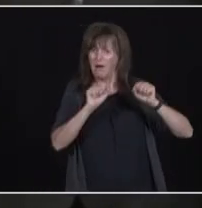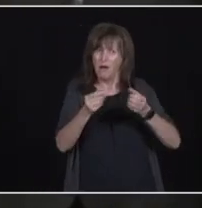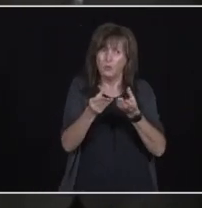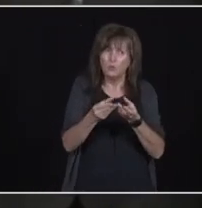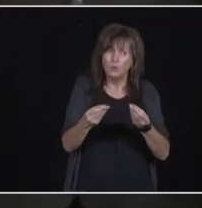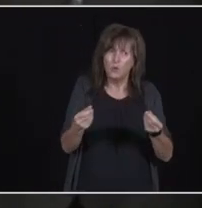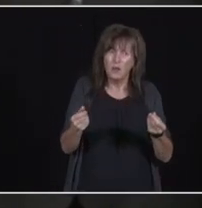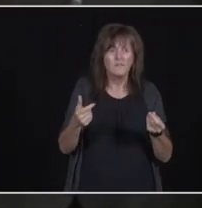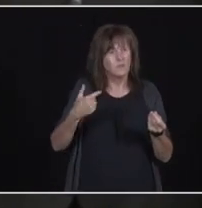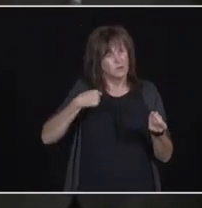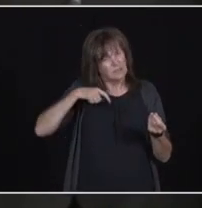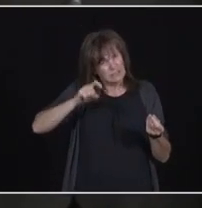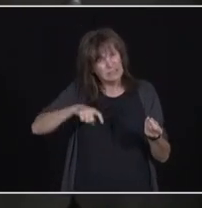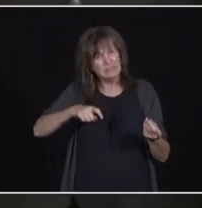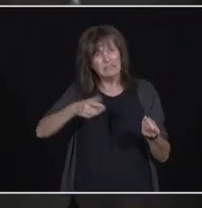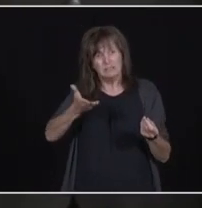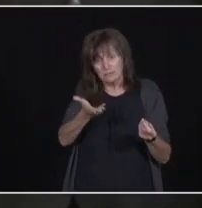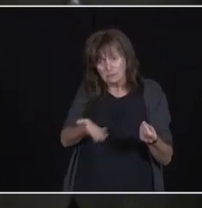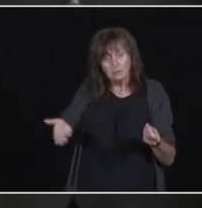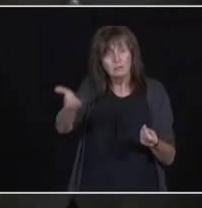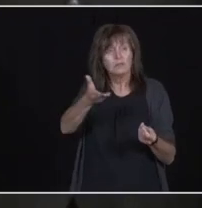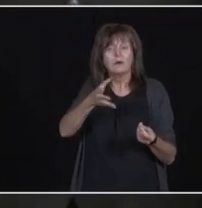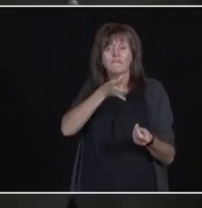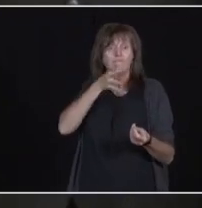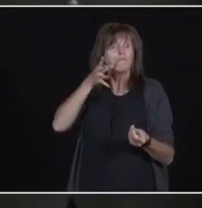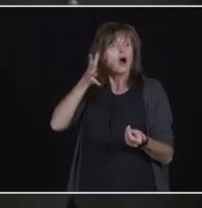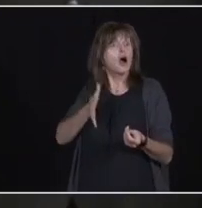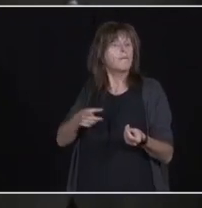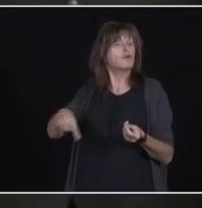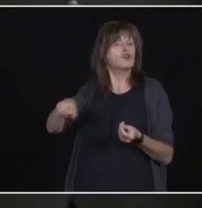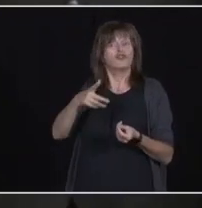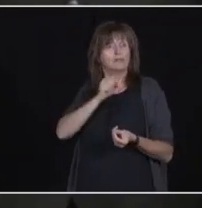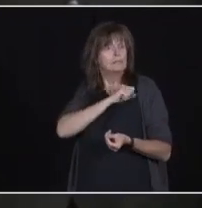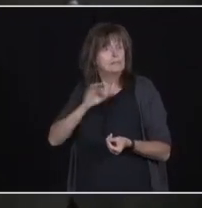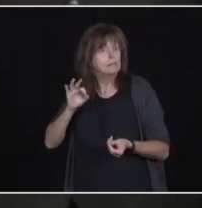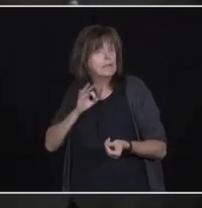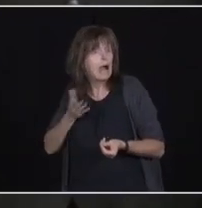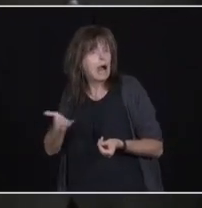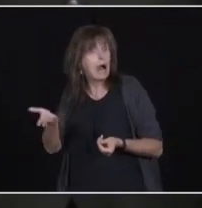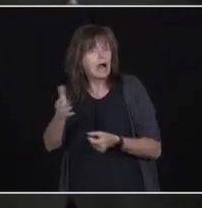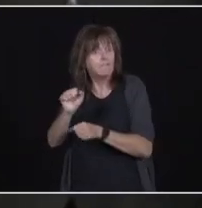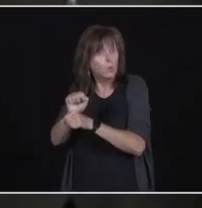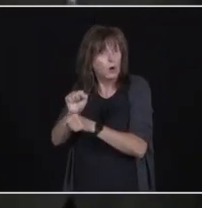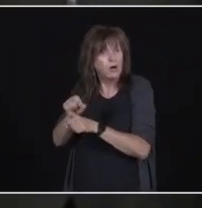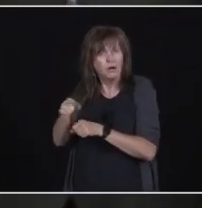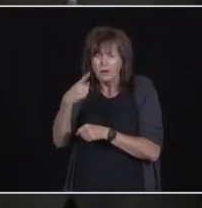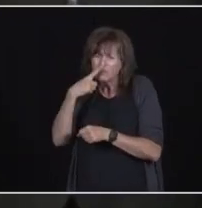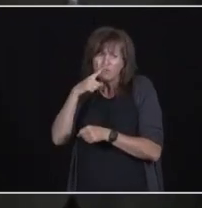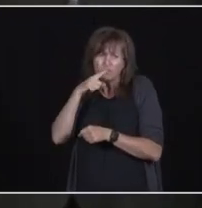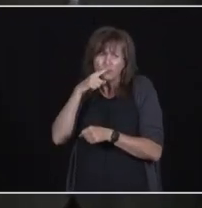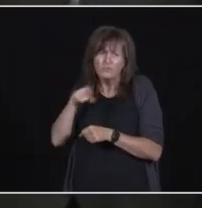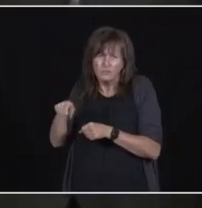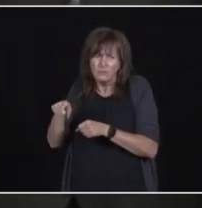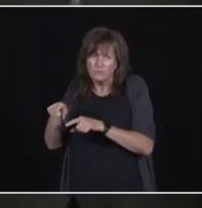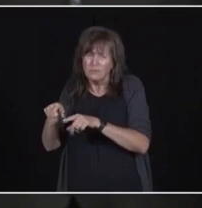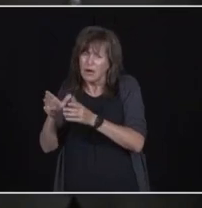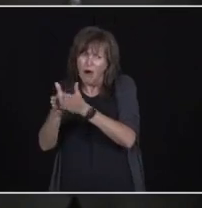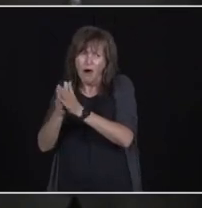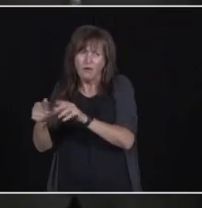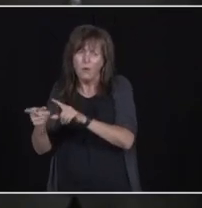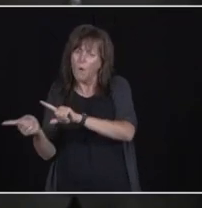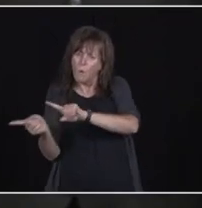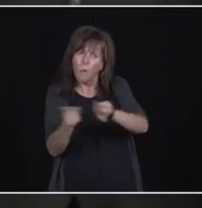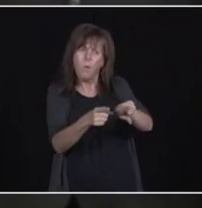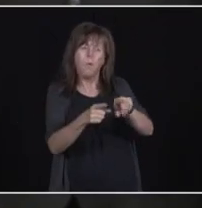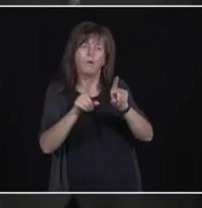temporary agricultural workers working with them to please have them tested. We can send in mobile testing groups